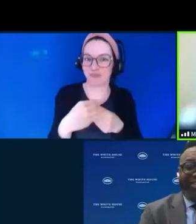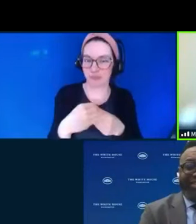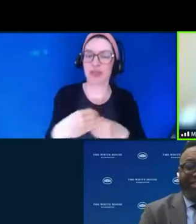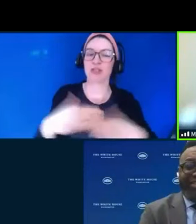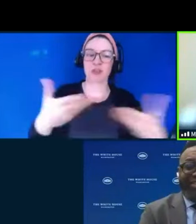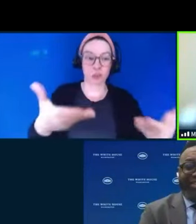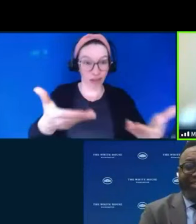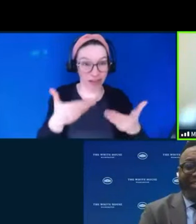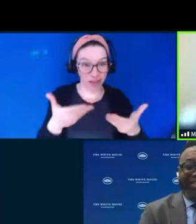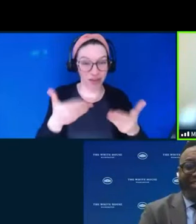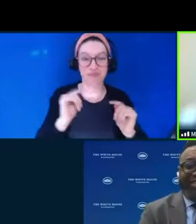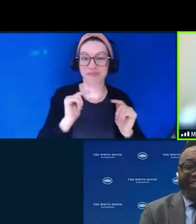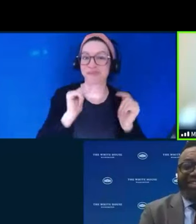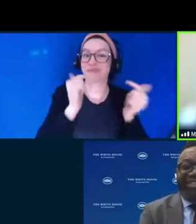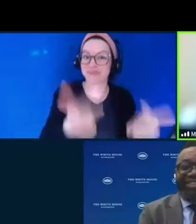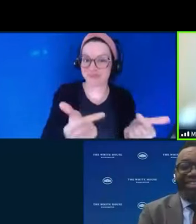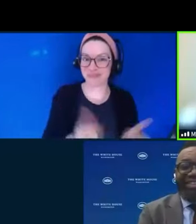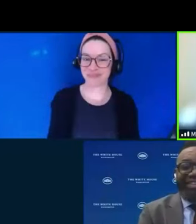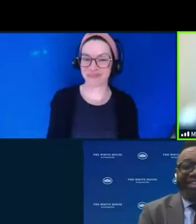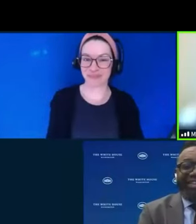welcome, and I'll turn it over to you now.